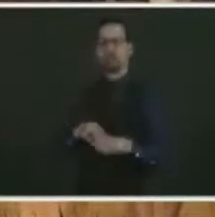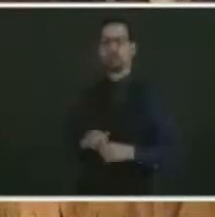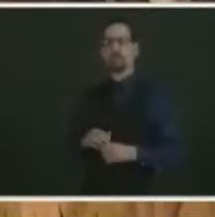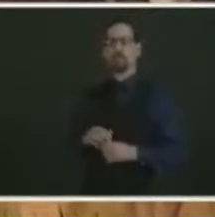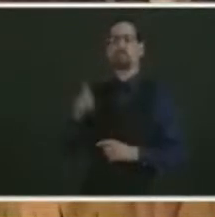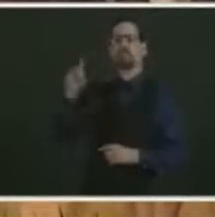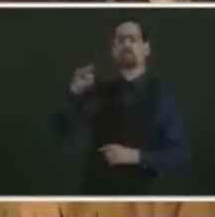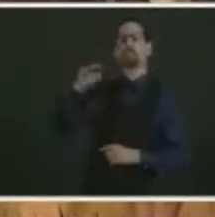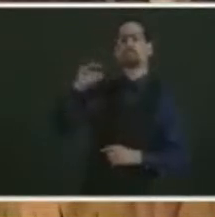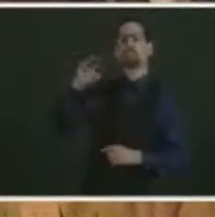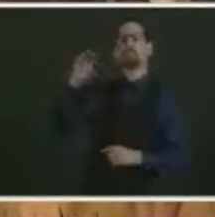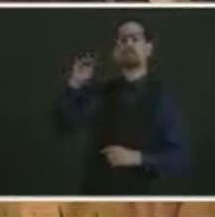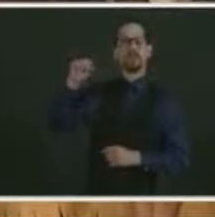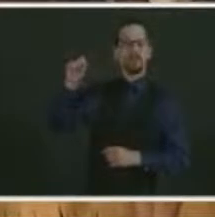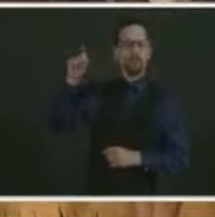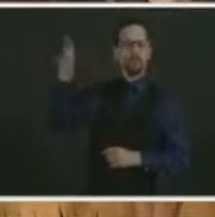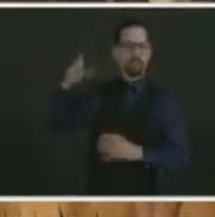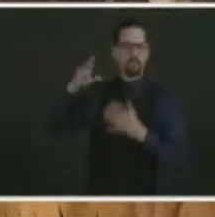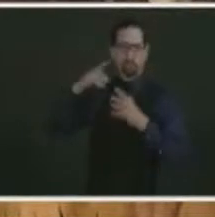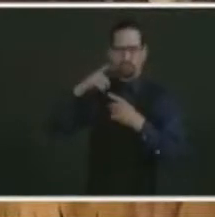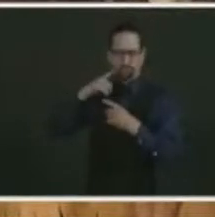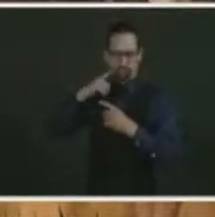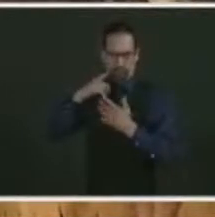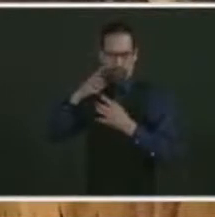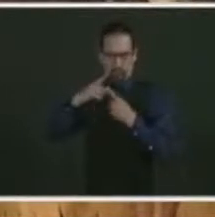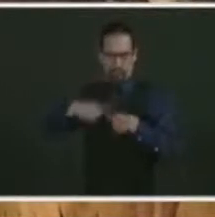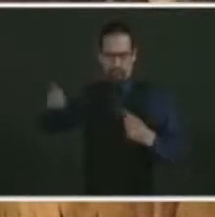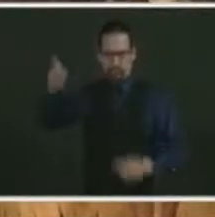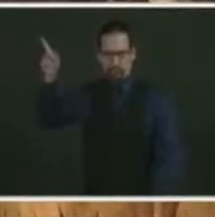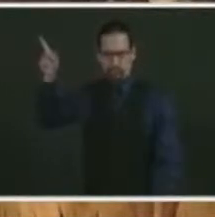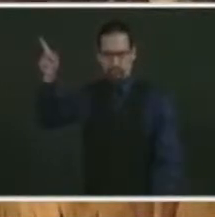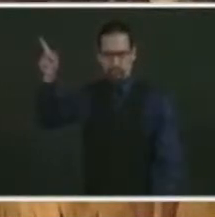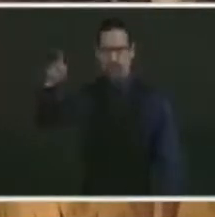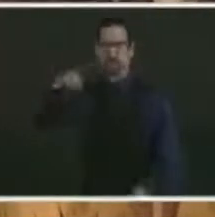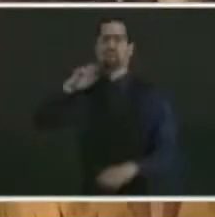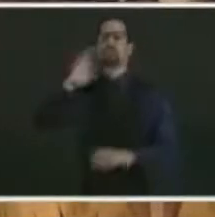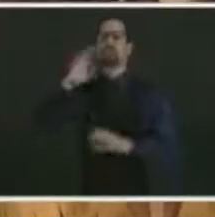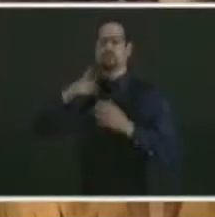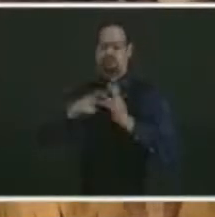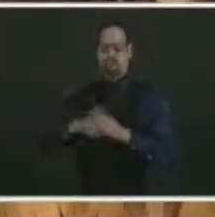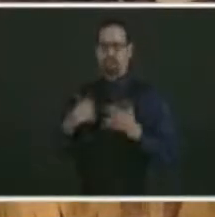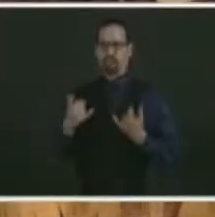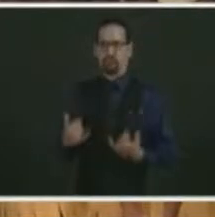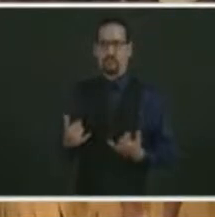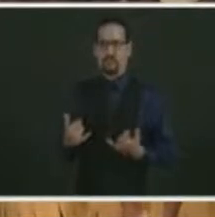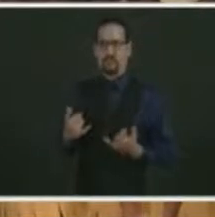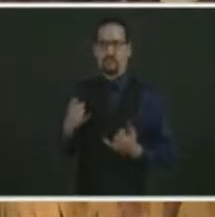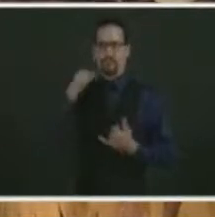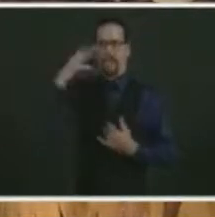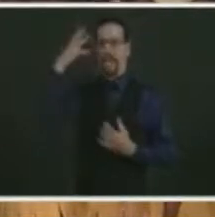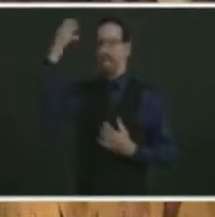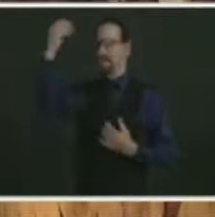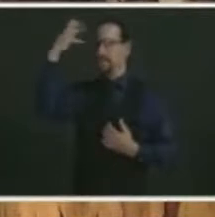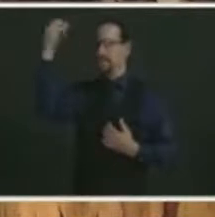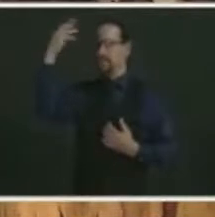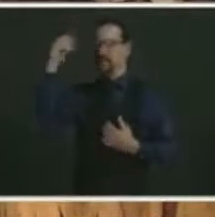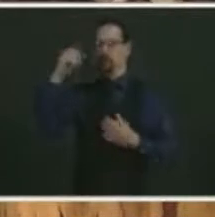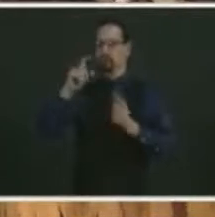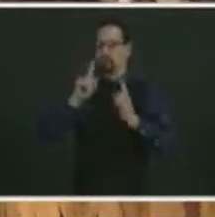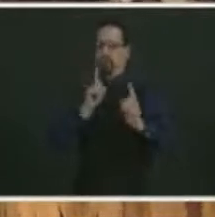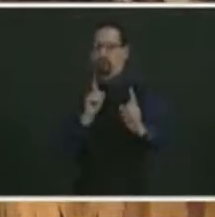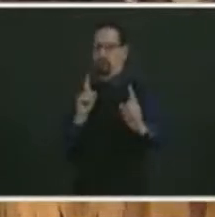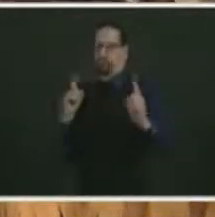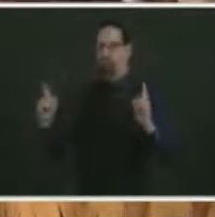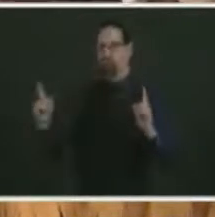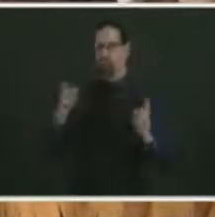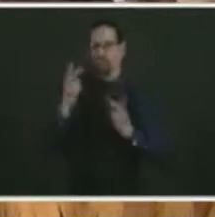visitation immediately if you go outside with the resident and you stay a certain distance apart. And you said yesterday that Rhode